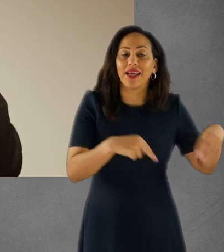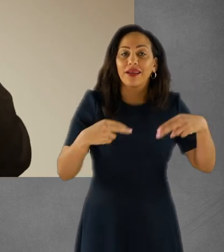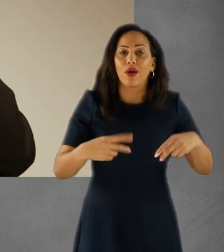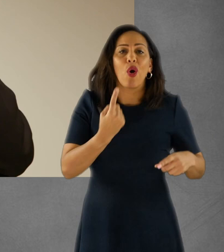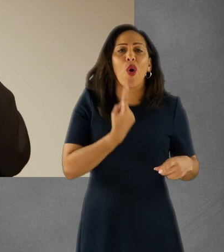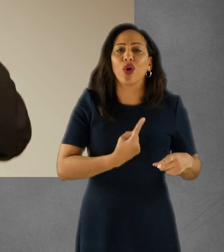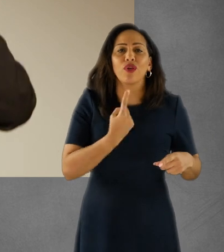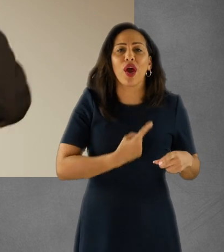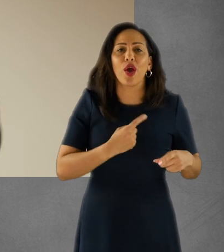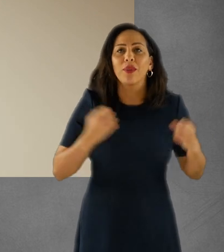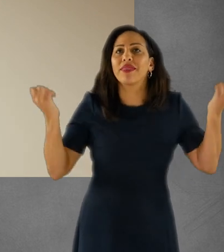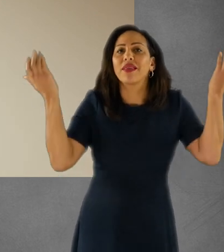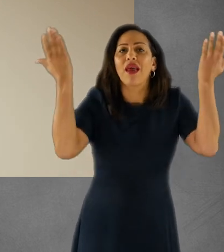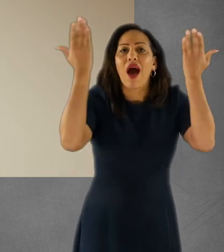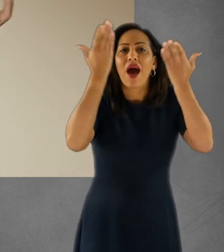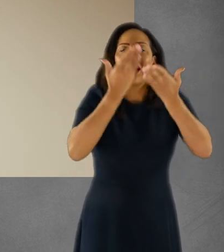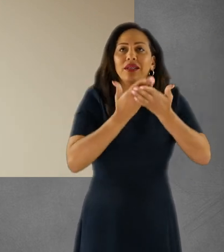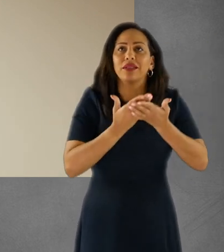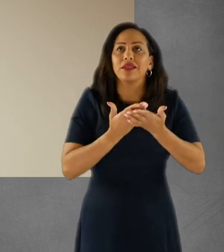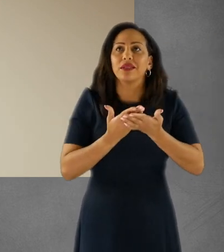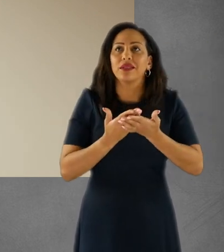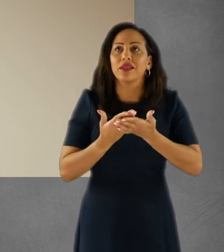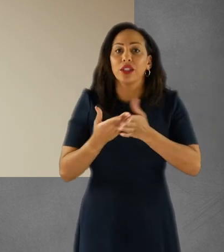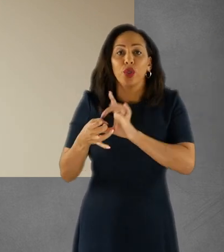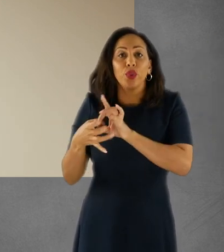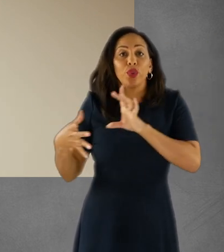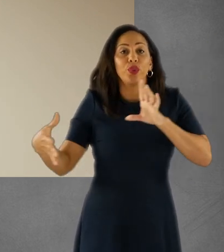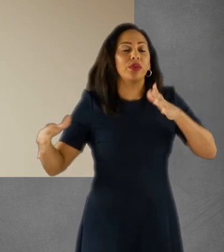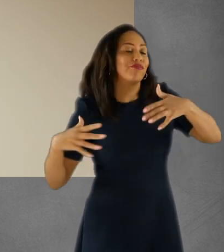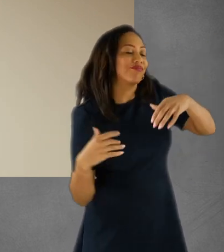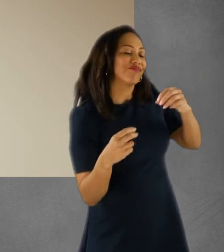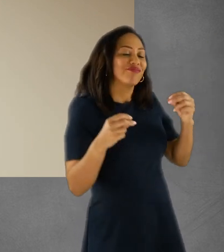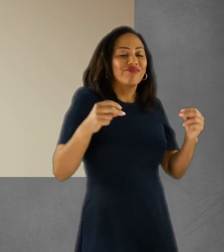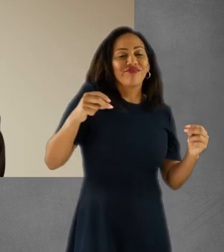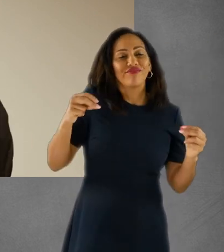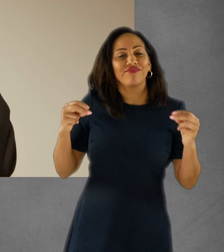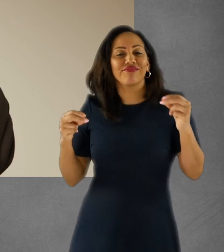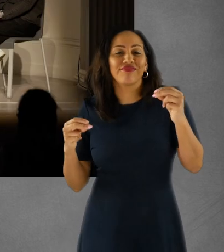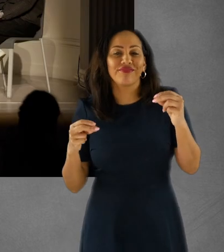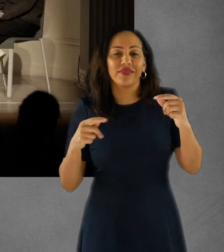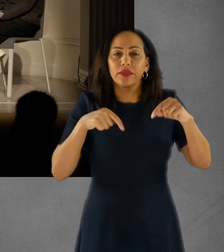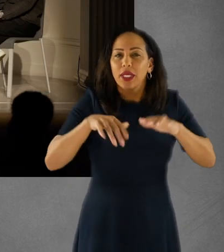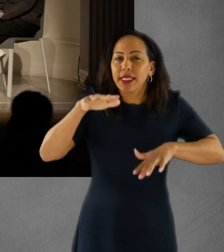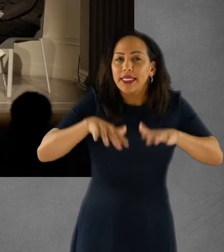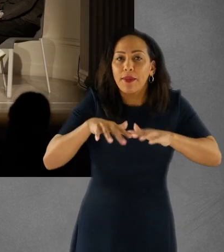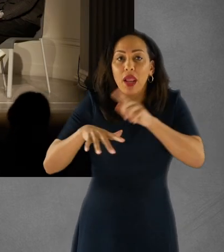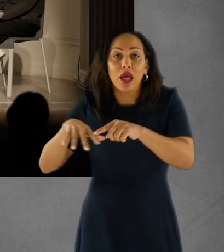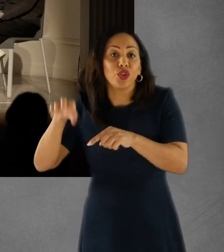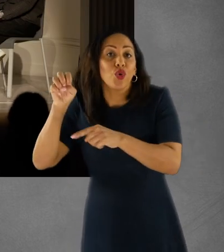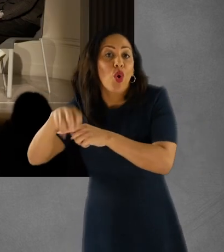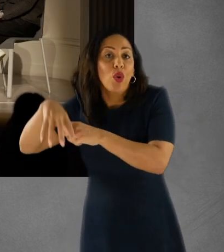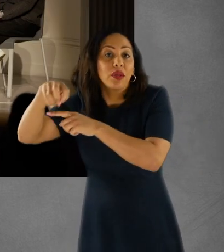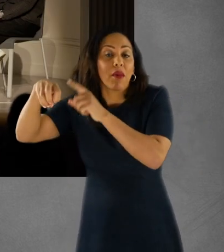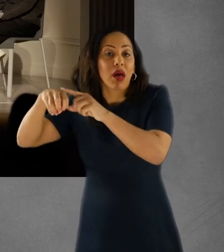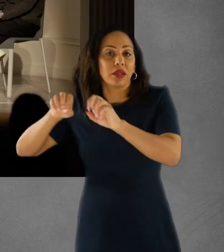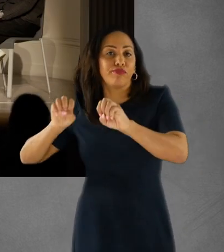black and you just kind of lose sense of other bodies. And I think that was sort of what we were riffing on